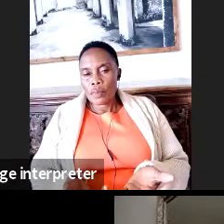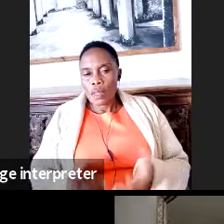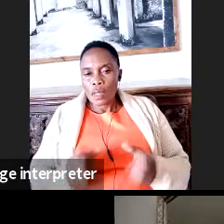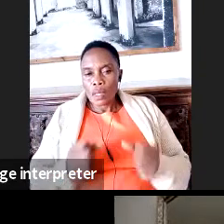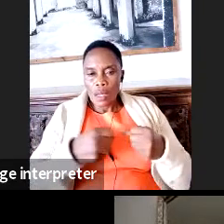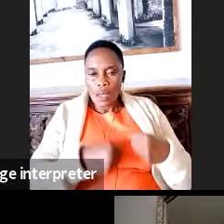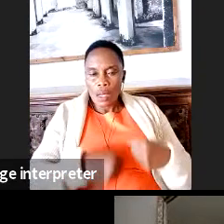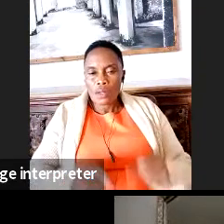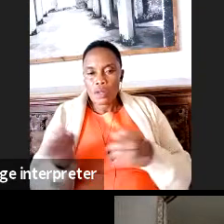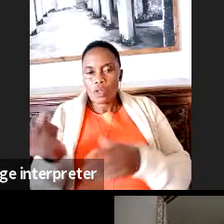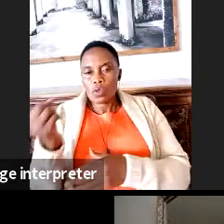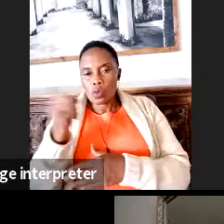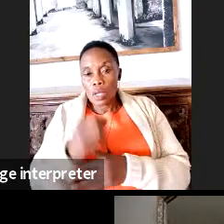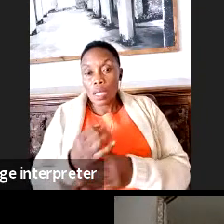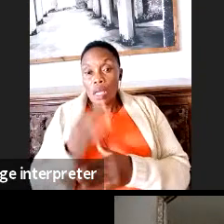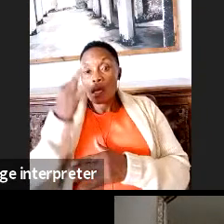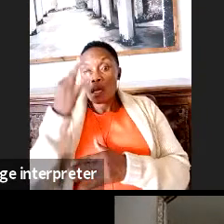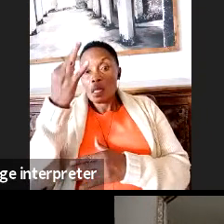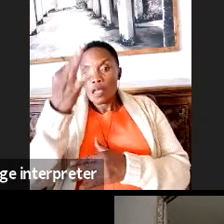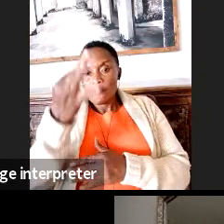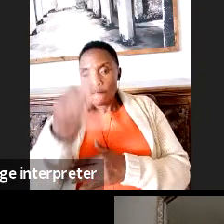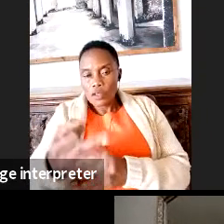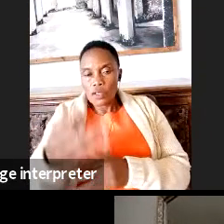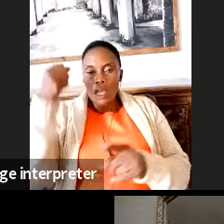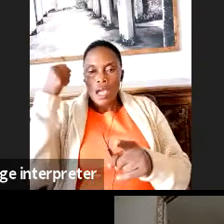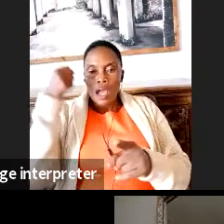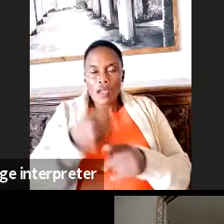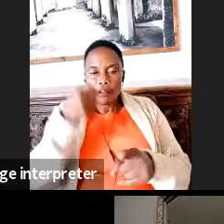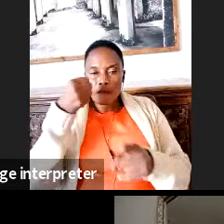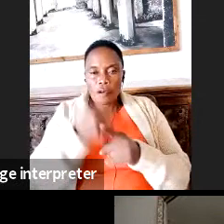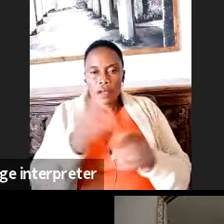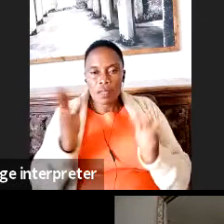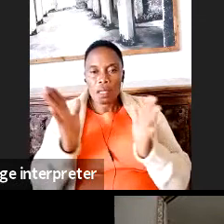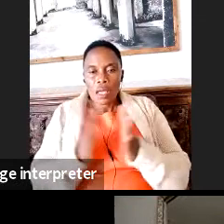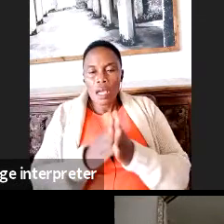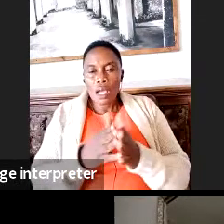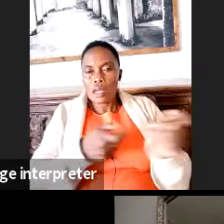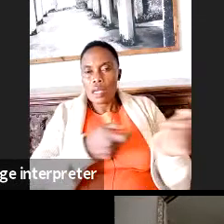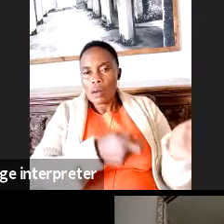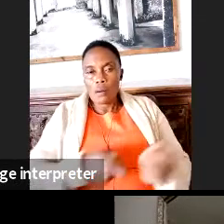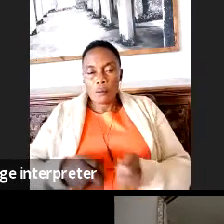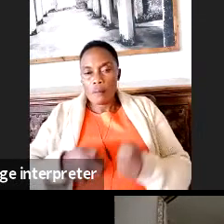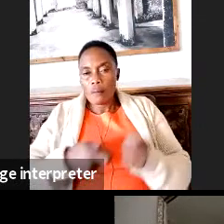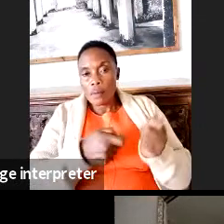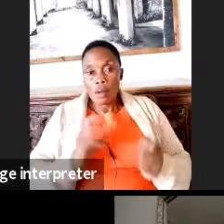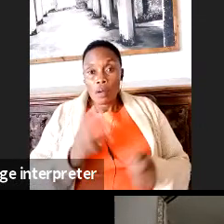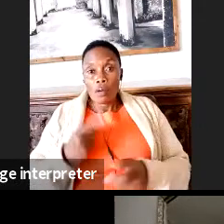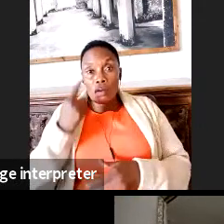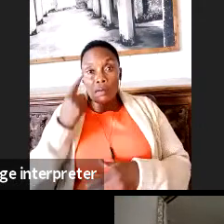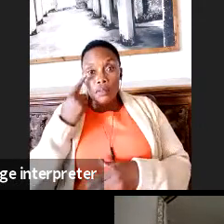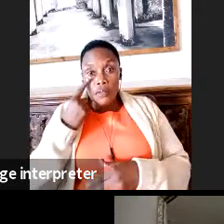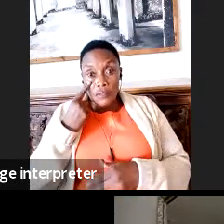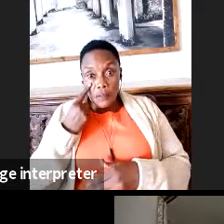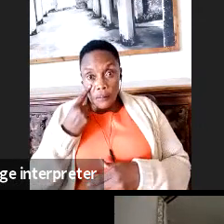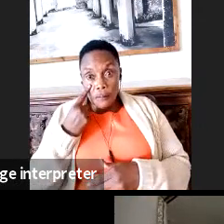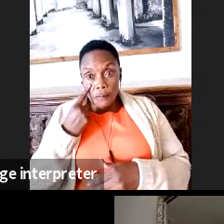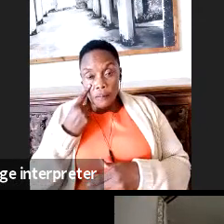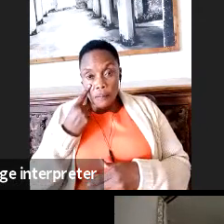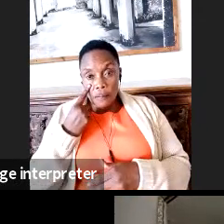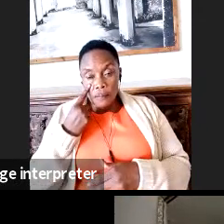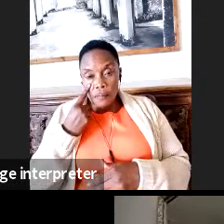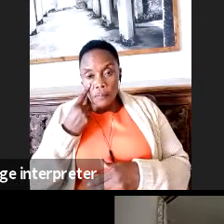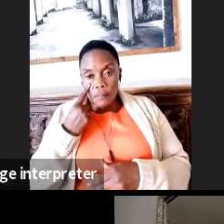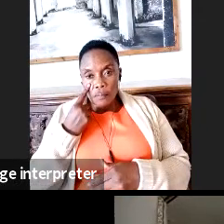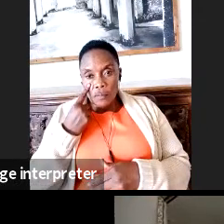today really are the future of UN advocacy and lobbying. And we've seen direct legislative